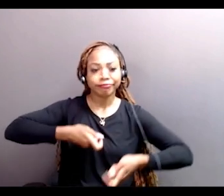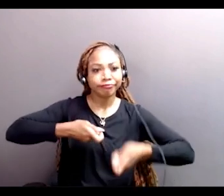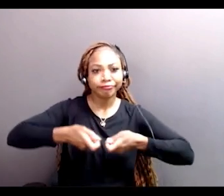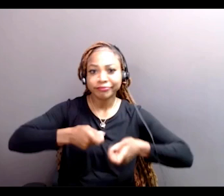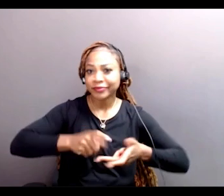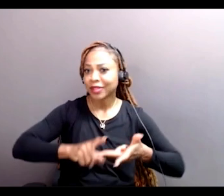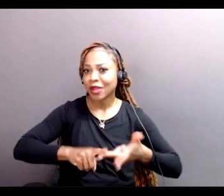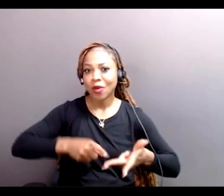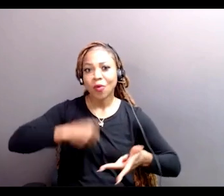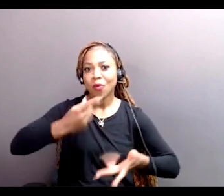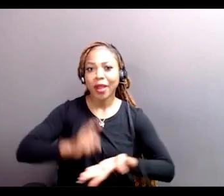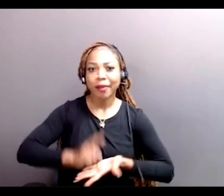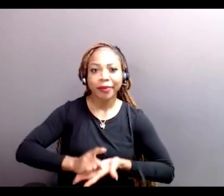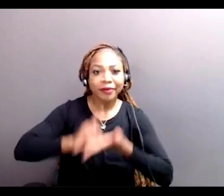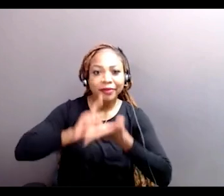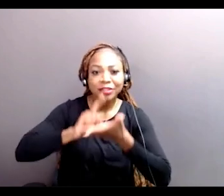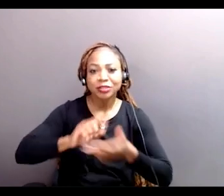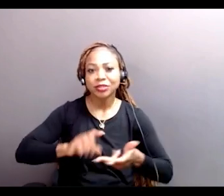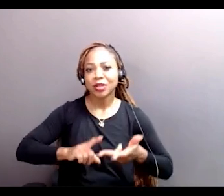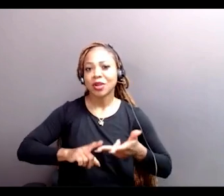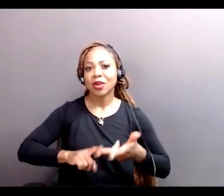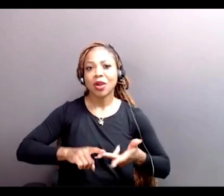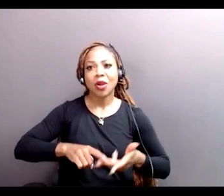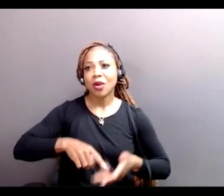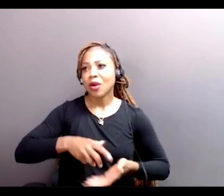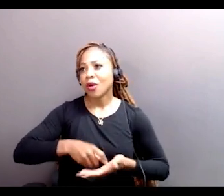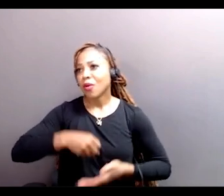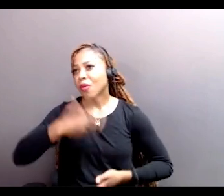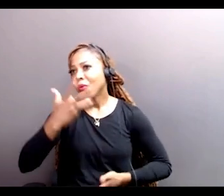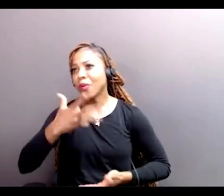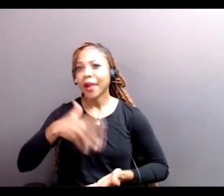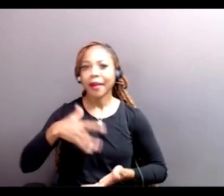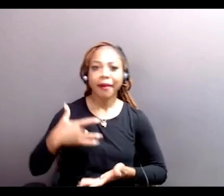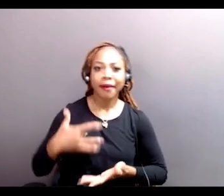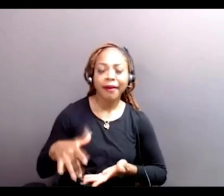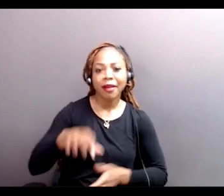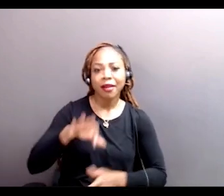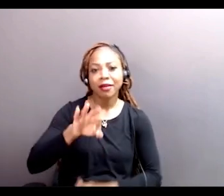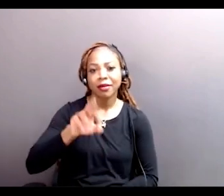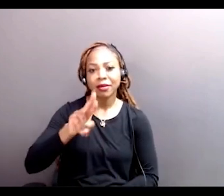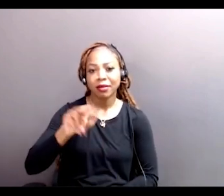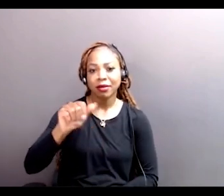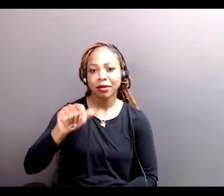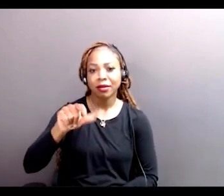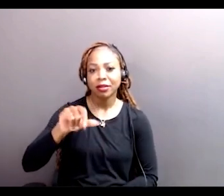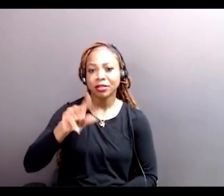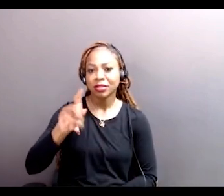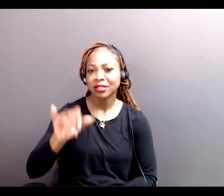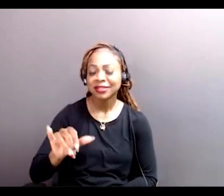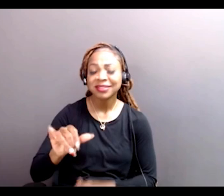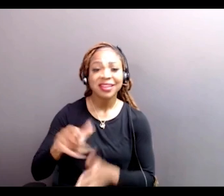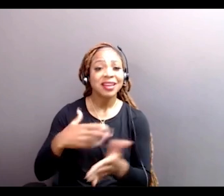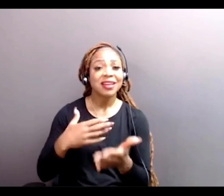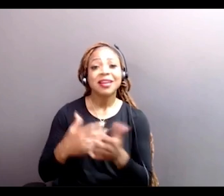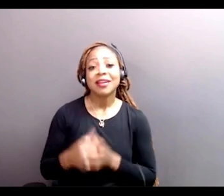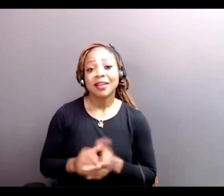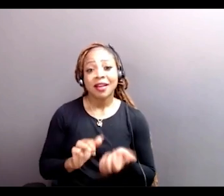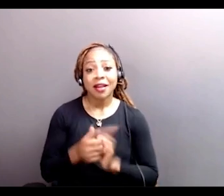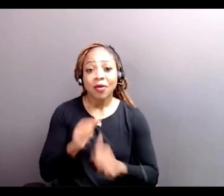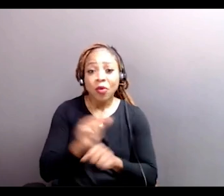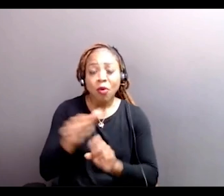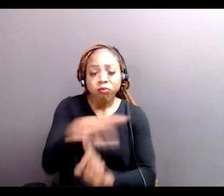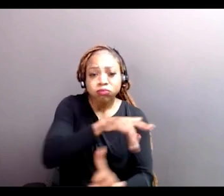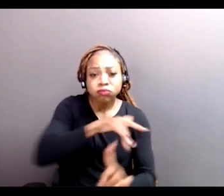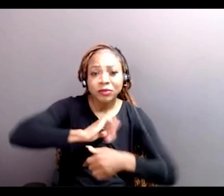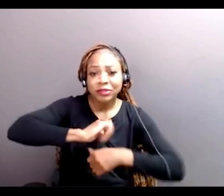supremacy, white privilege, white fragility, where we have to look at how even the workplace is structured.